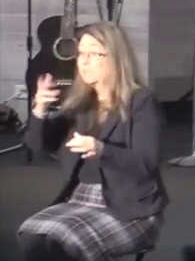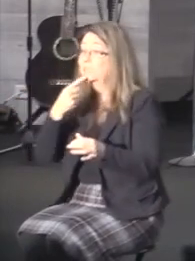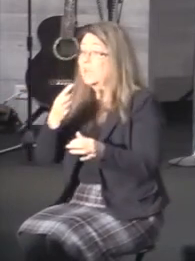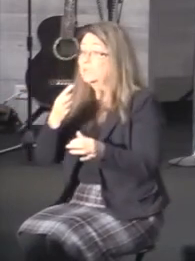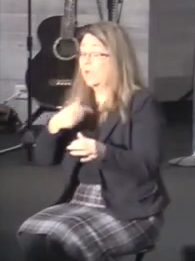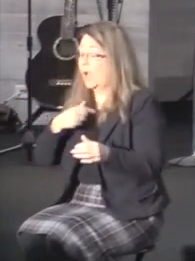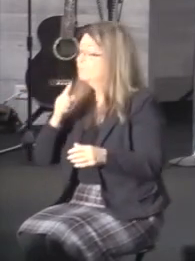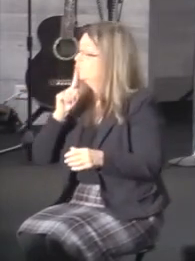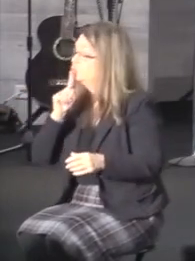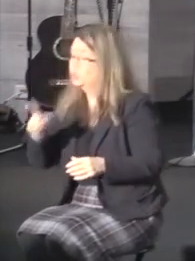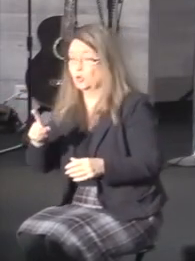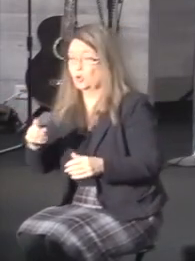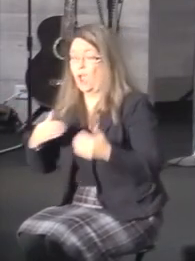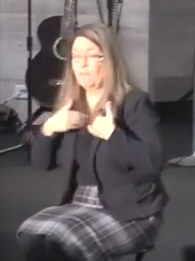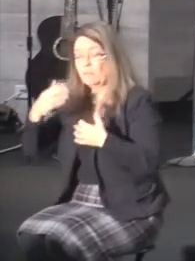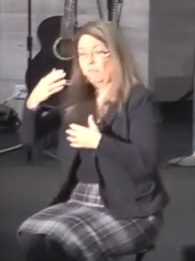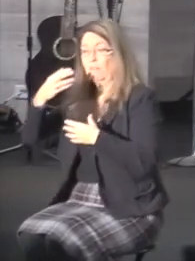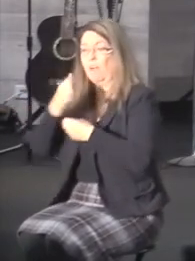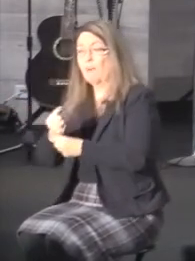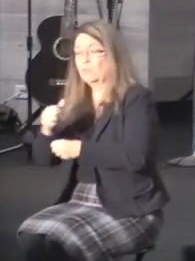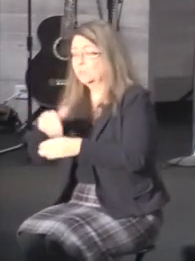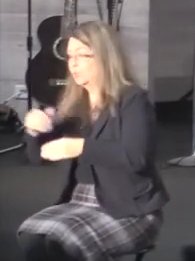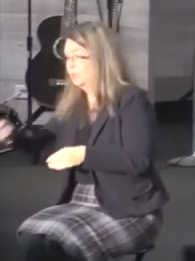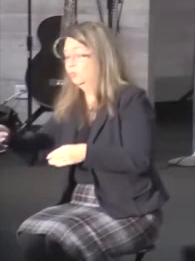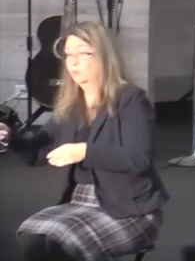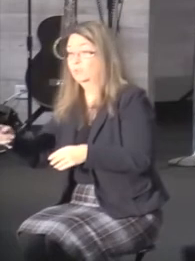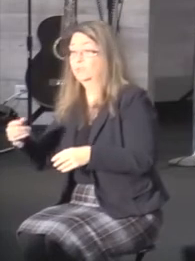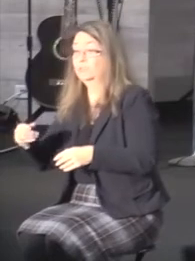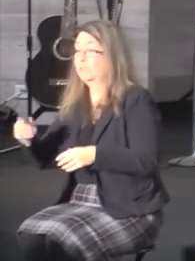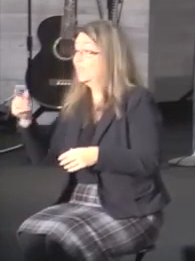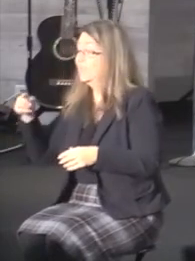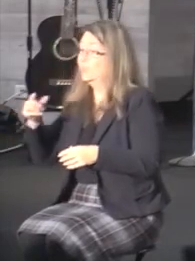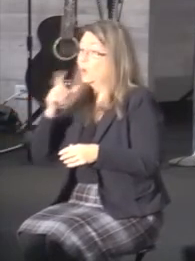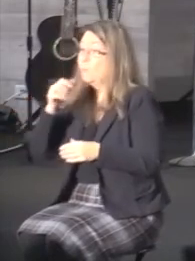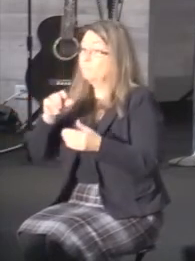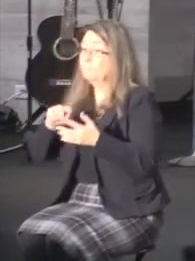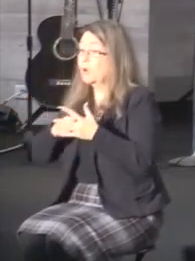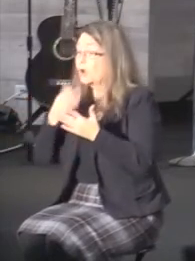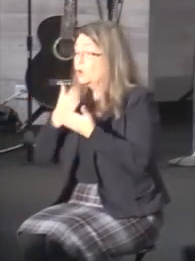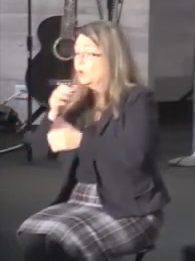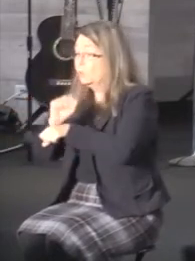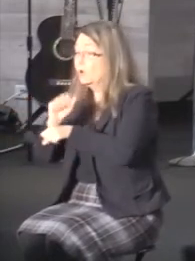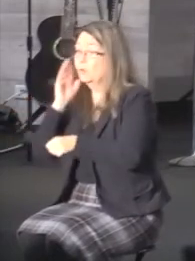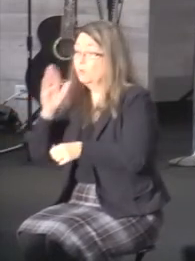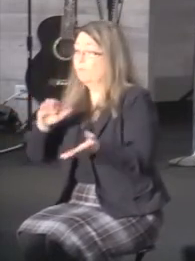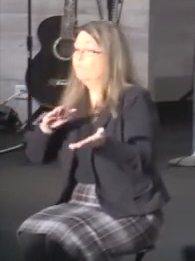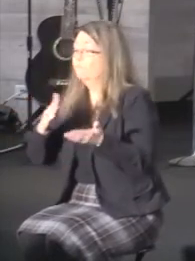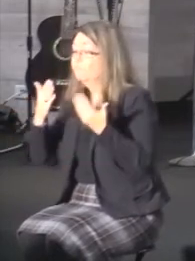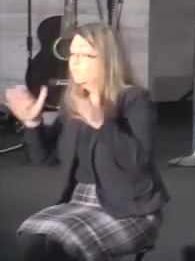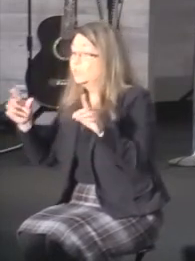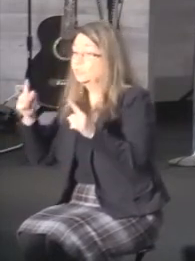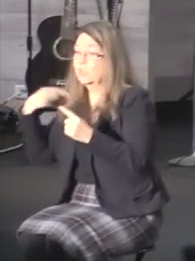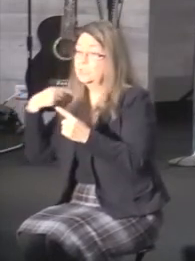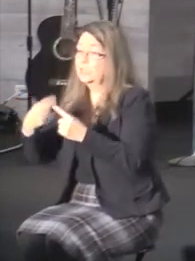am sure of this. I've got confidence in you. He says that he who began a good work in you will bring it to completion to the day of Christ.